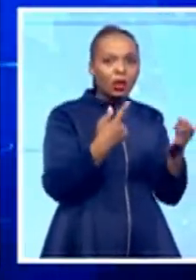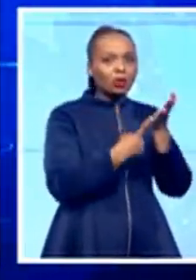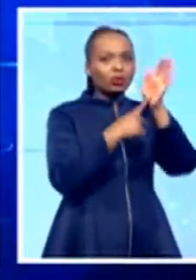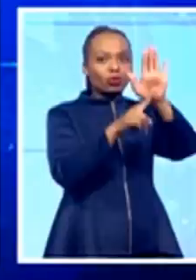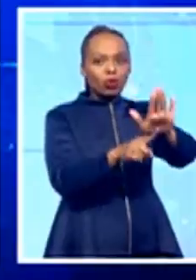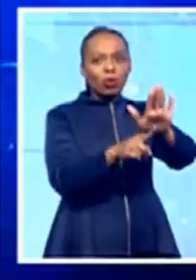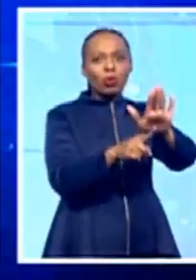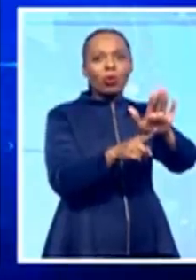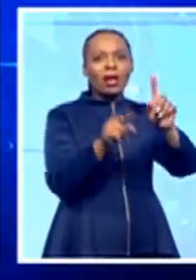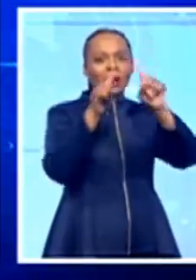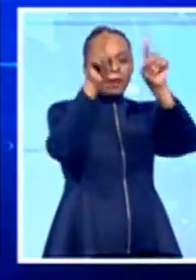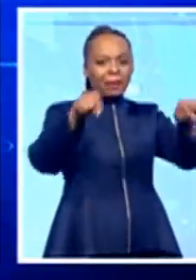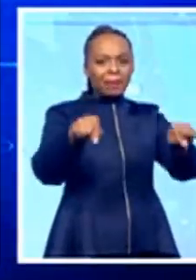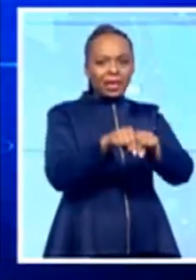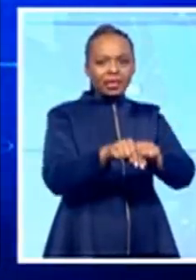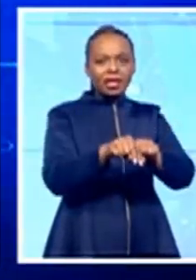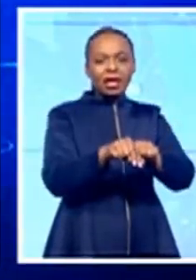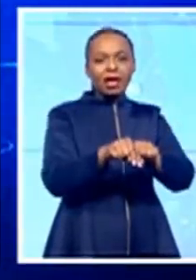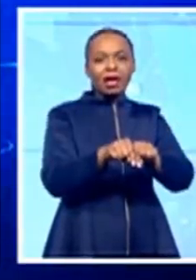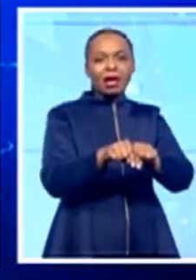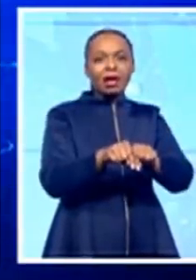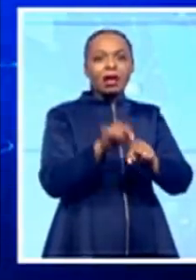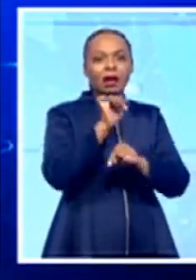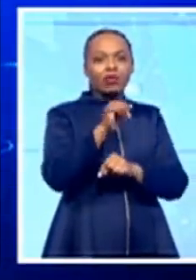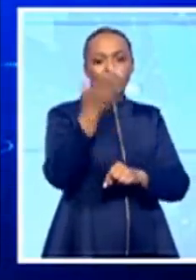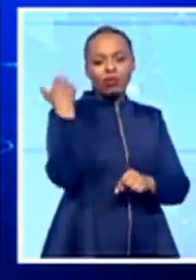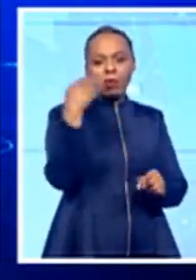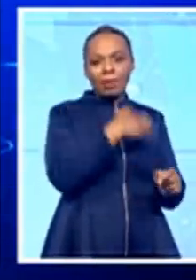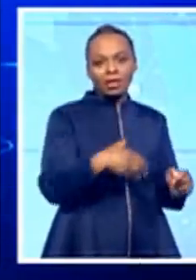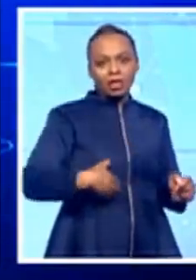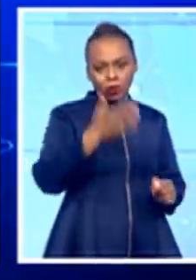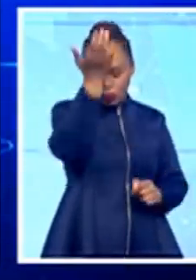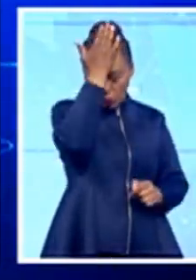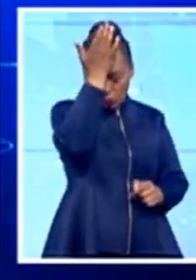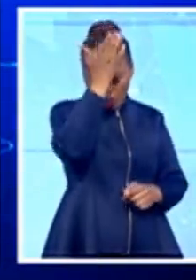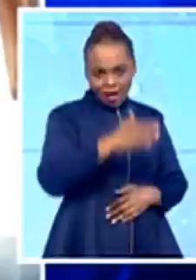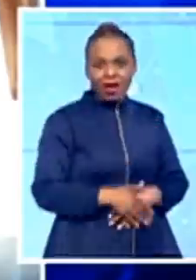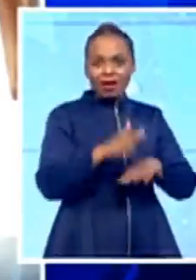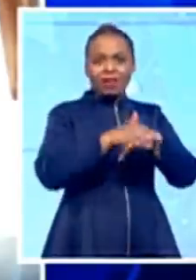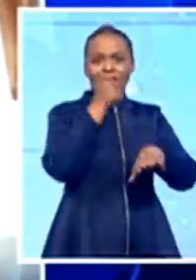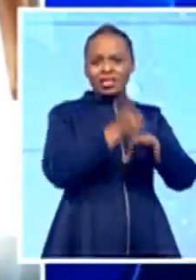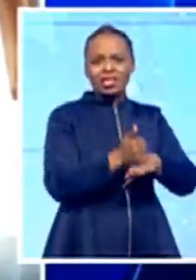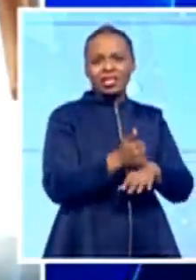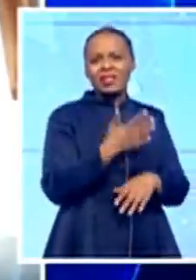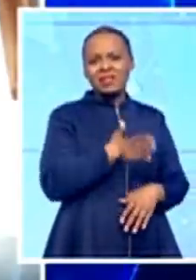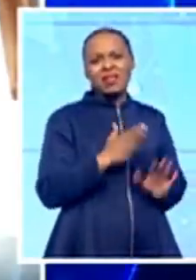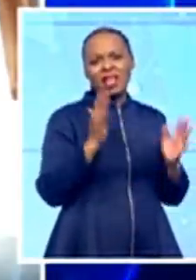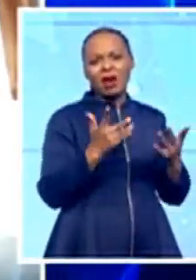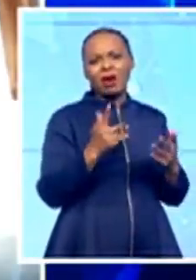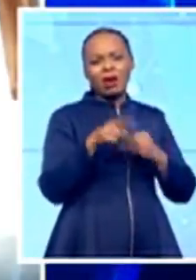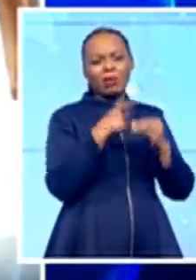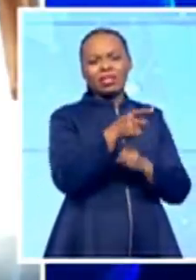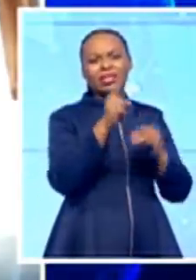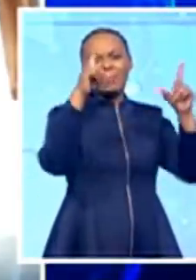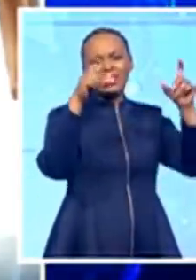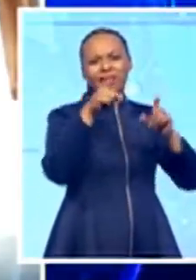Zuma, former President Zuma. What's the foundation's take on that? In fact, the foundation is consulting lawyers